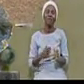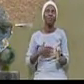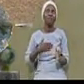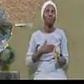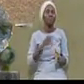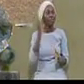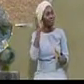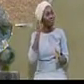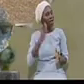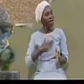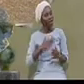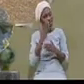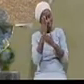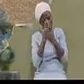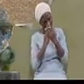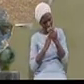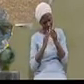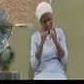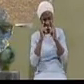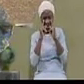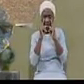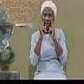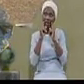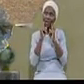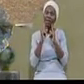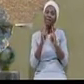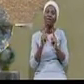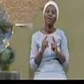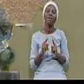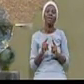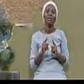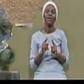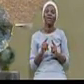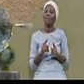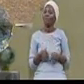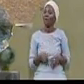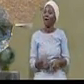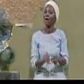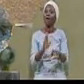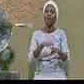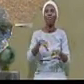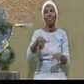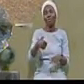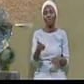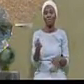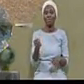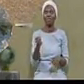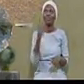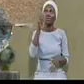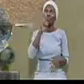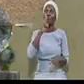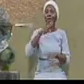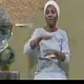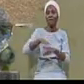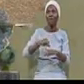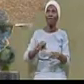Savior. Hear my humble cry. While on others thou